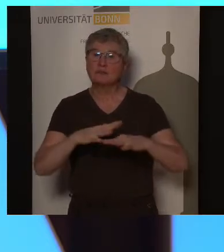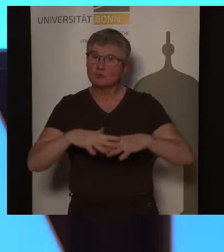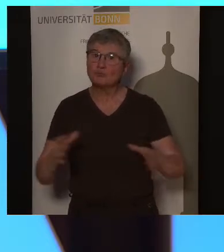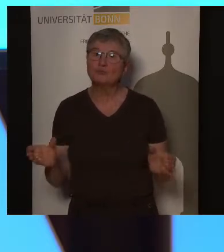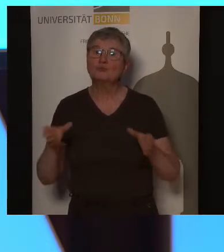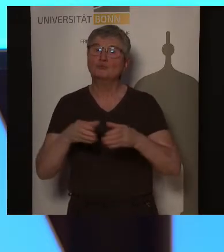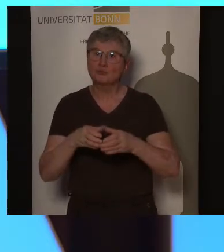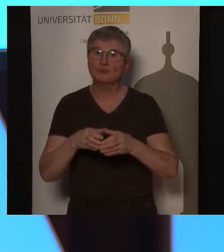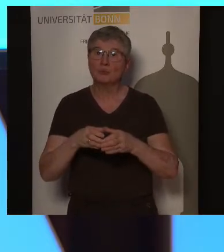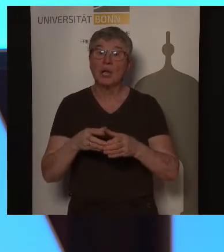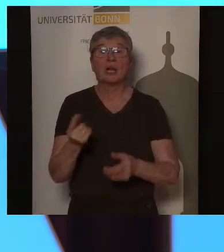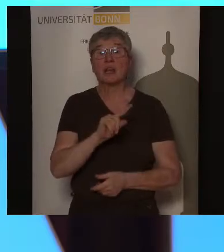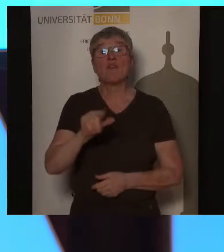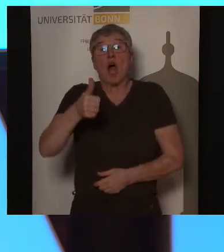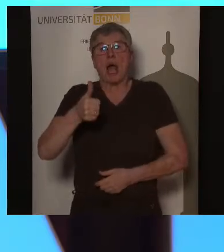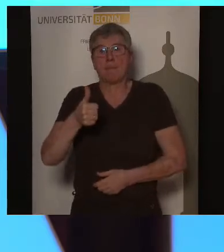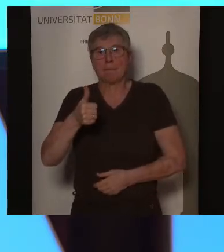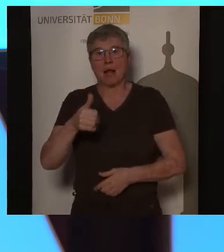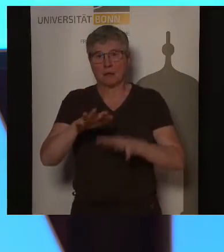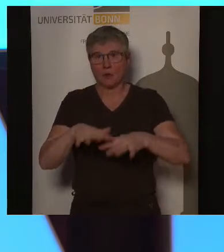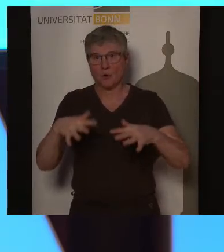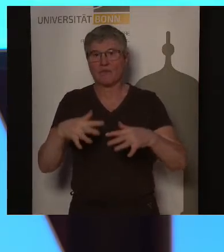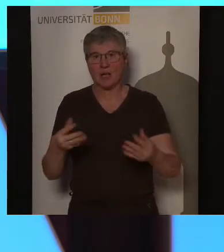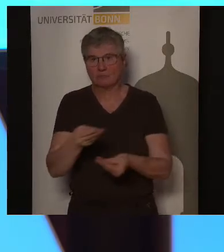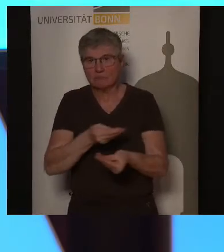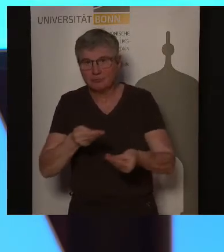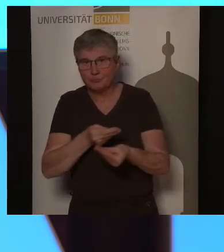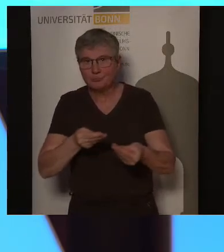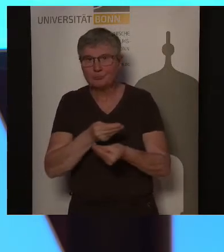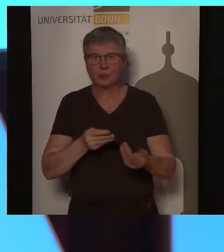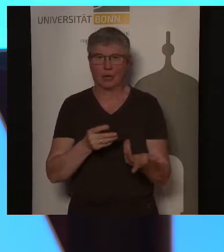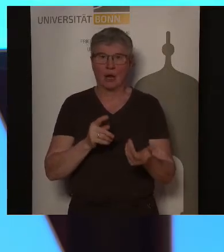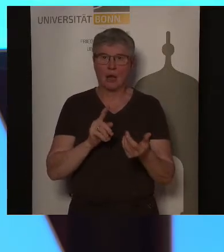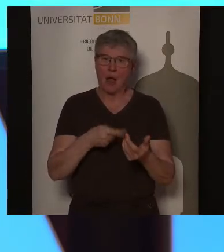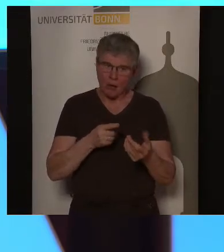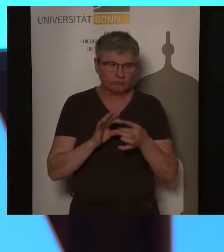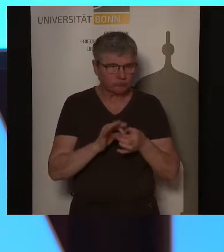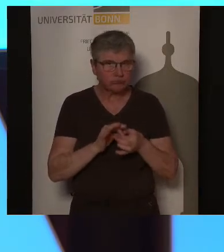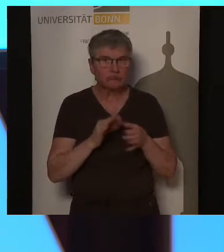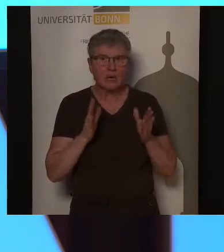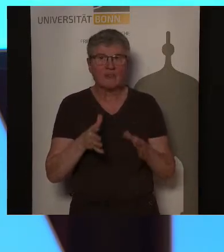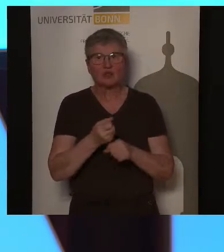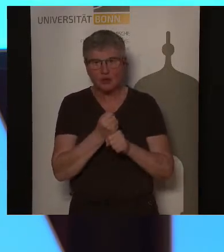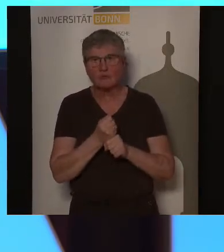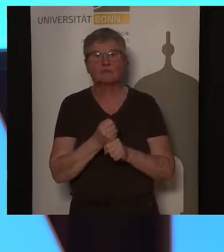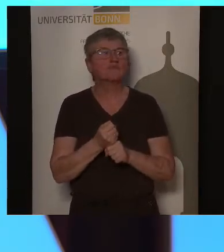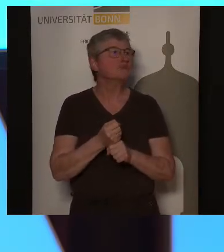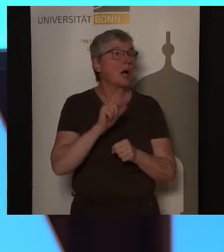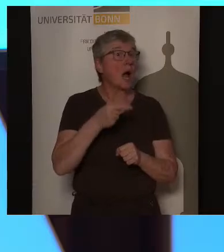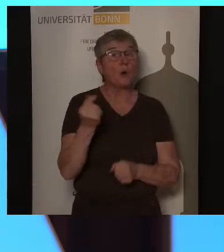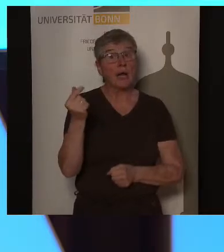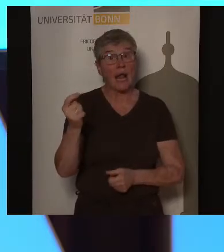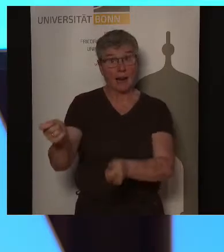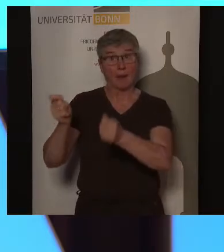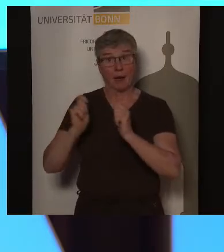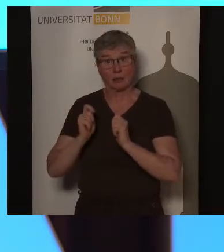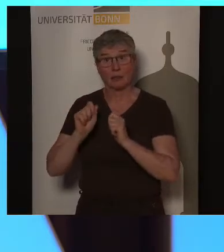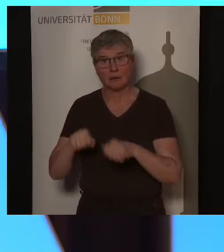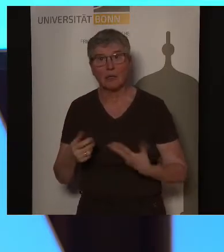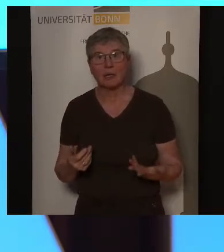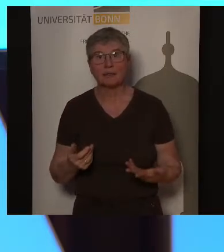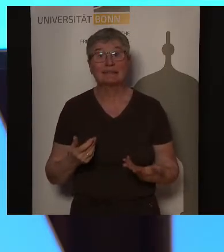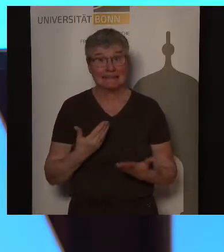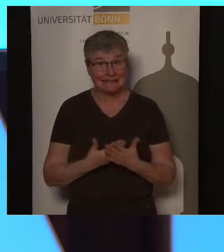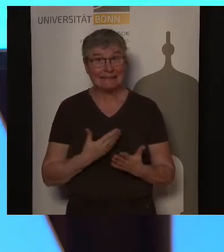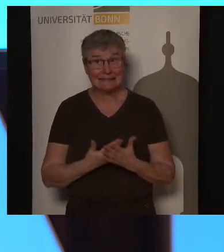the deputy head of the Department of Faculty Student Councils of the ASTA, and we meet once a week and